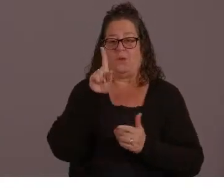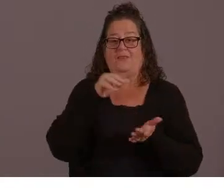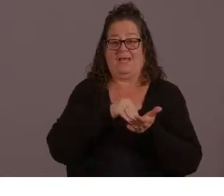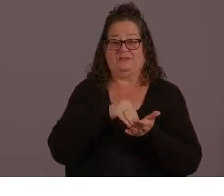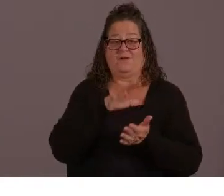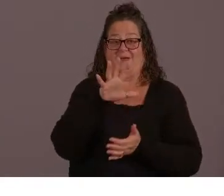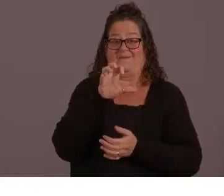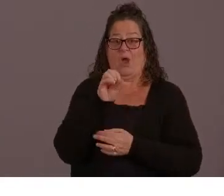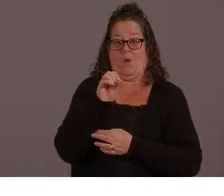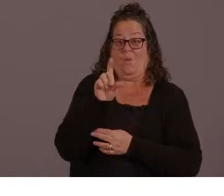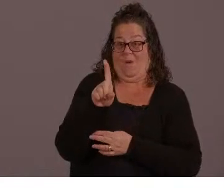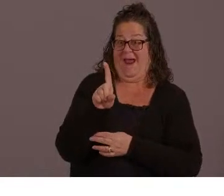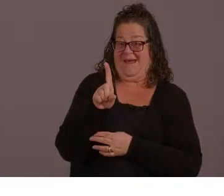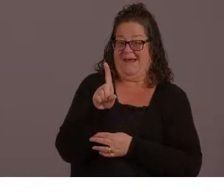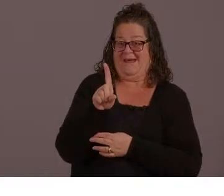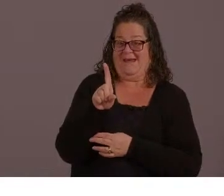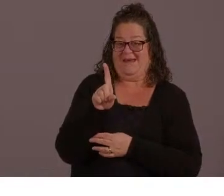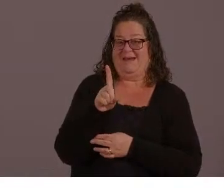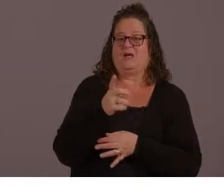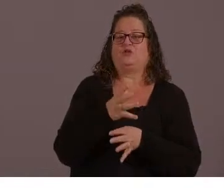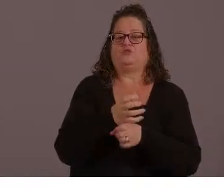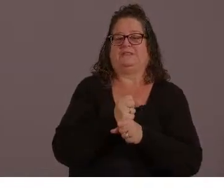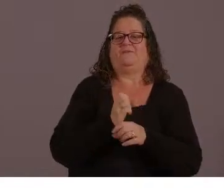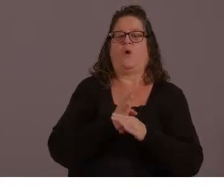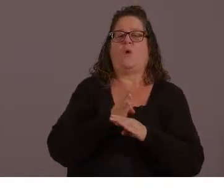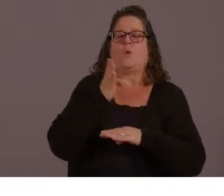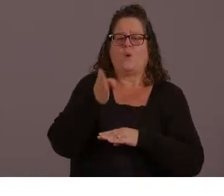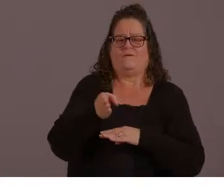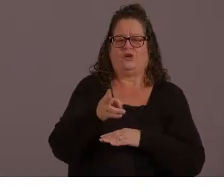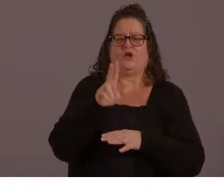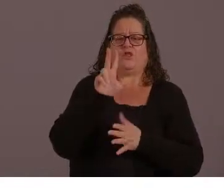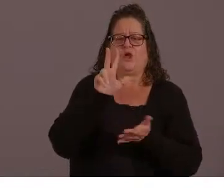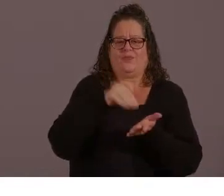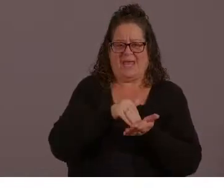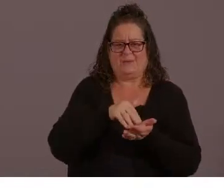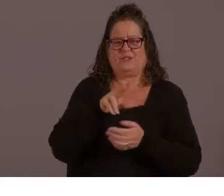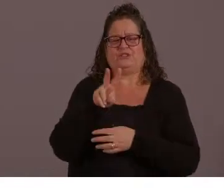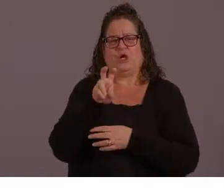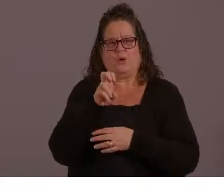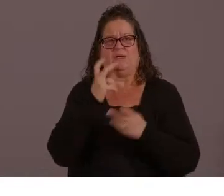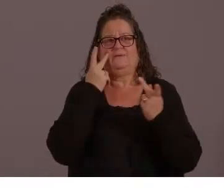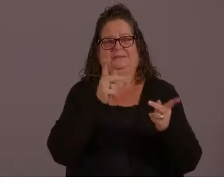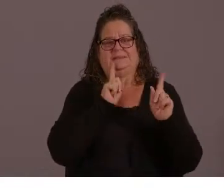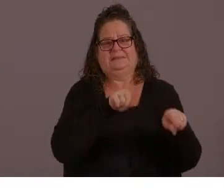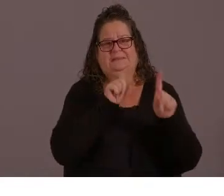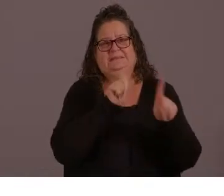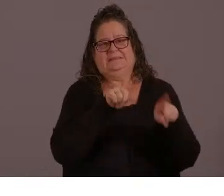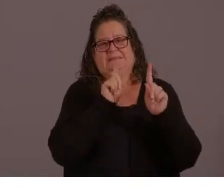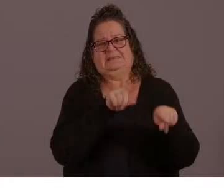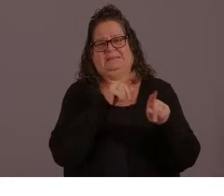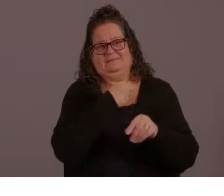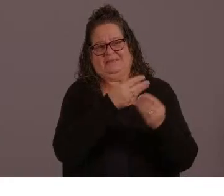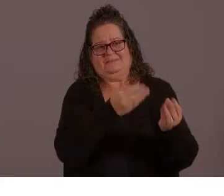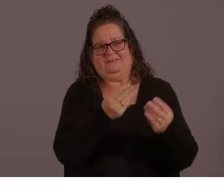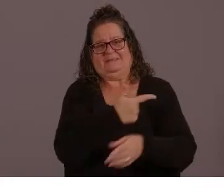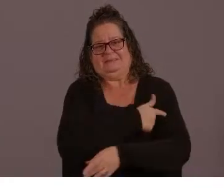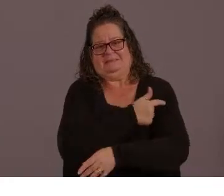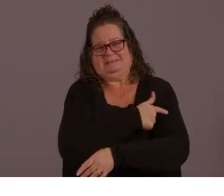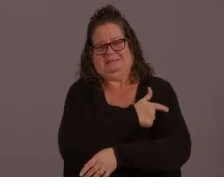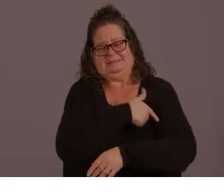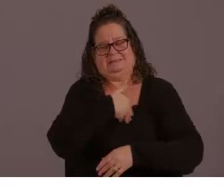over 3,200 clinic visits with 131,000 shots administered in Arizona so